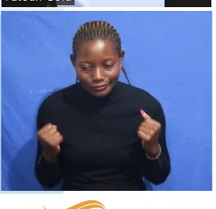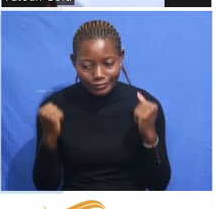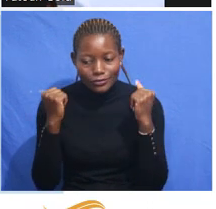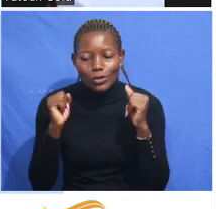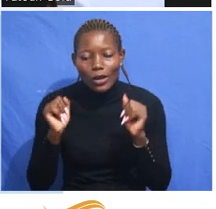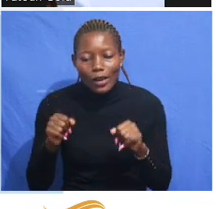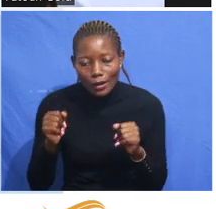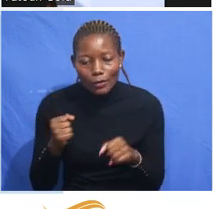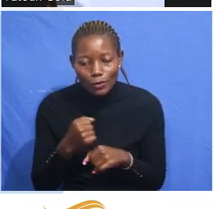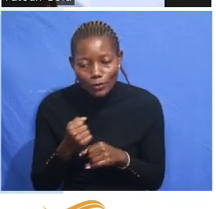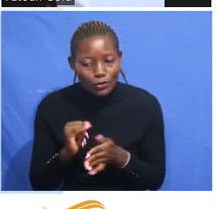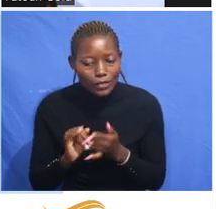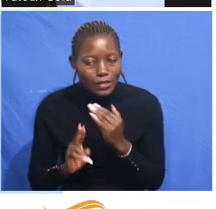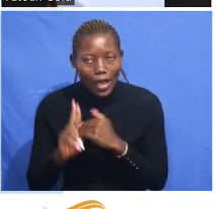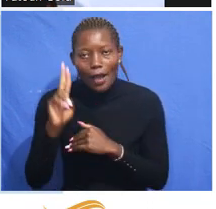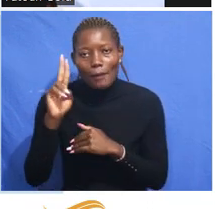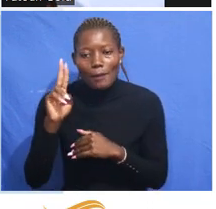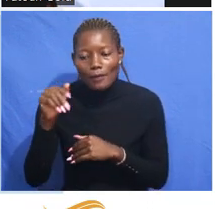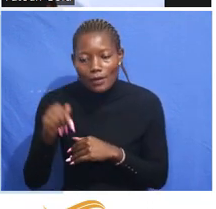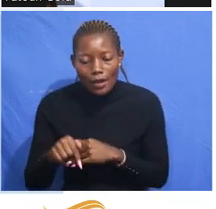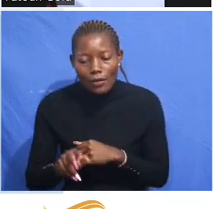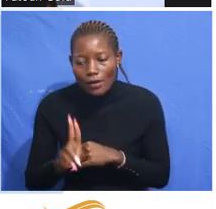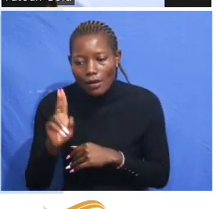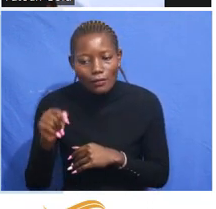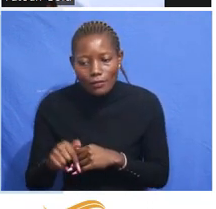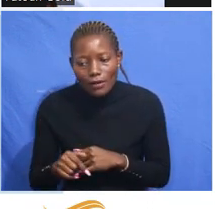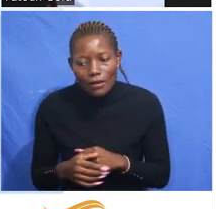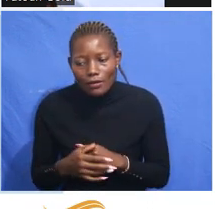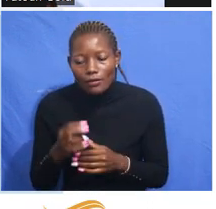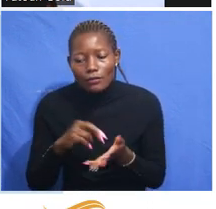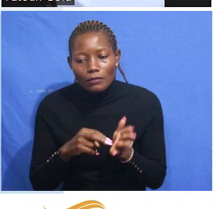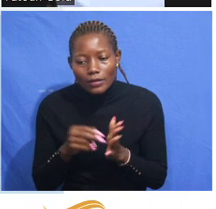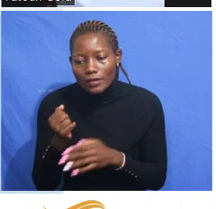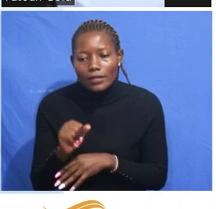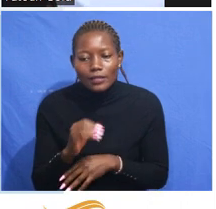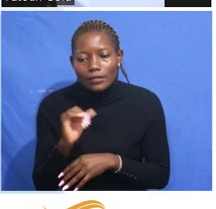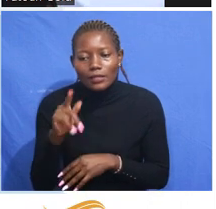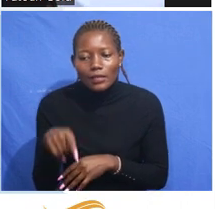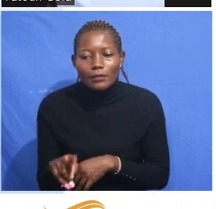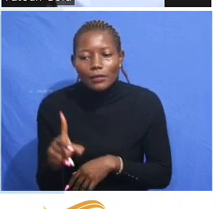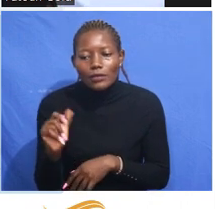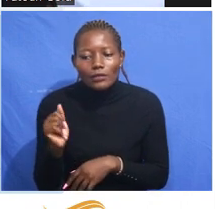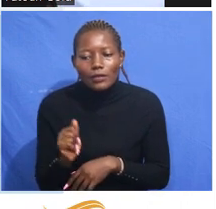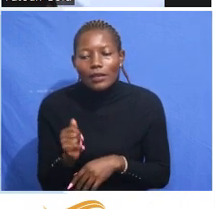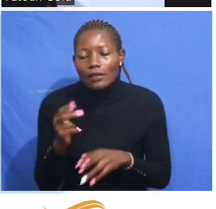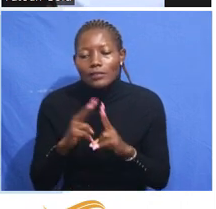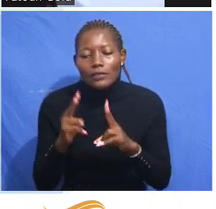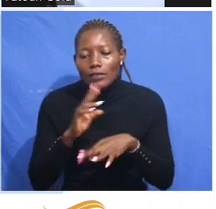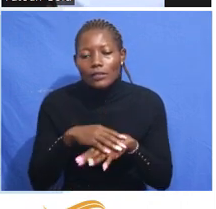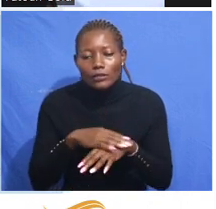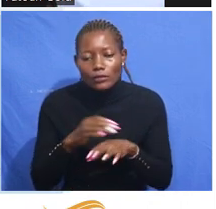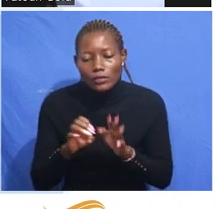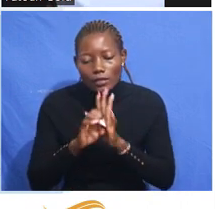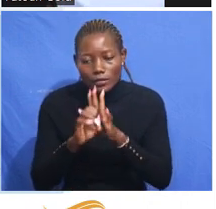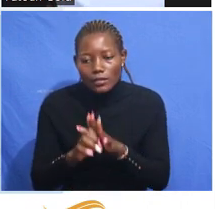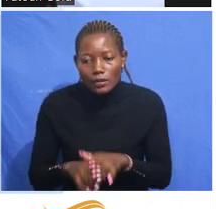and down. Okay. Yeah, so the scapula for me is a very good example of a gliding joint.